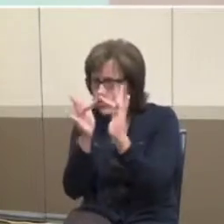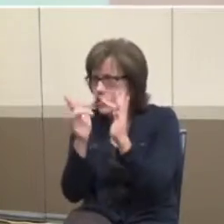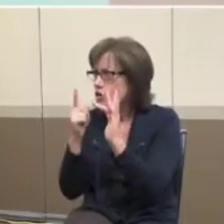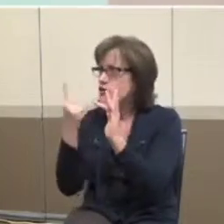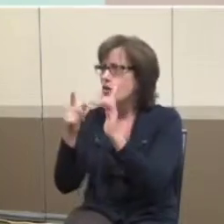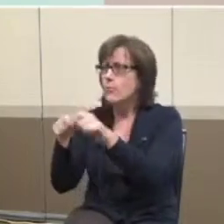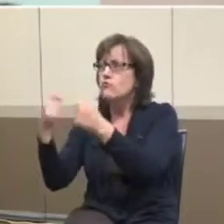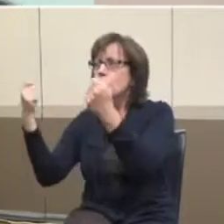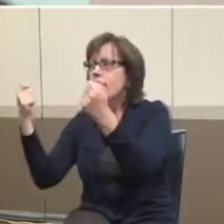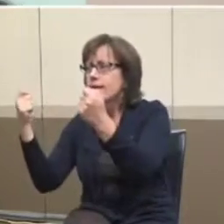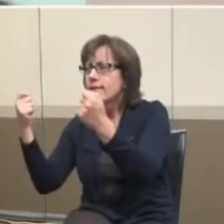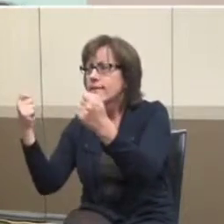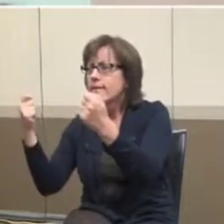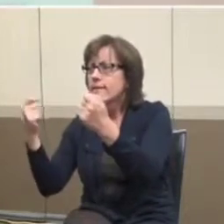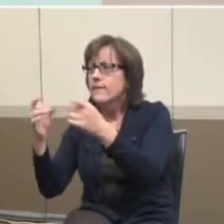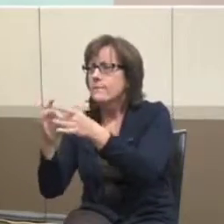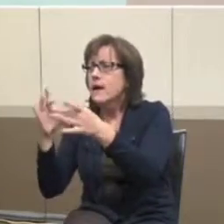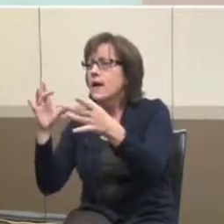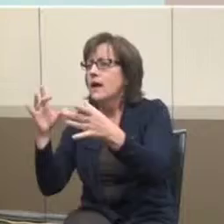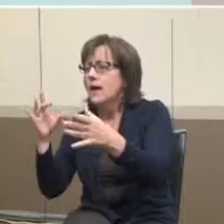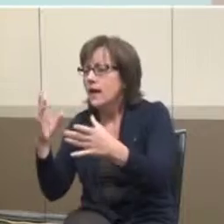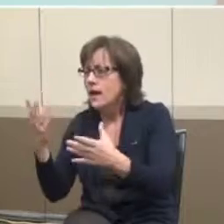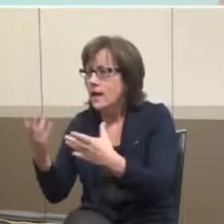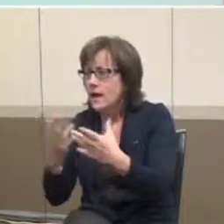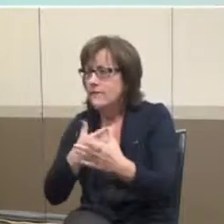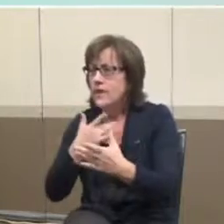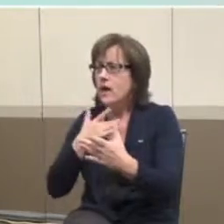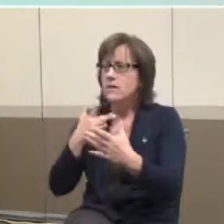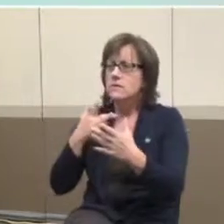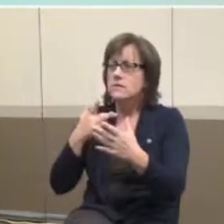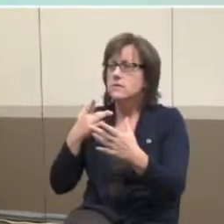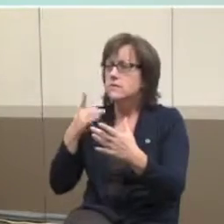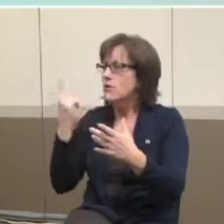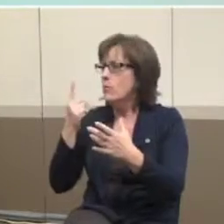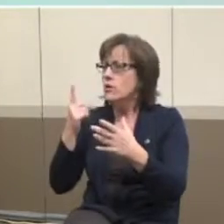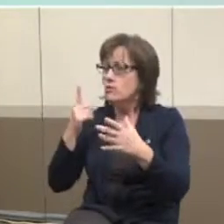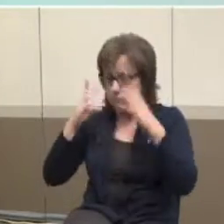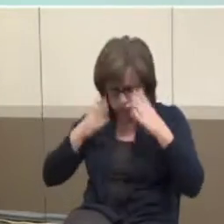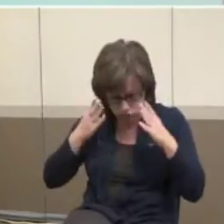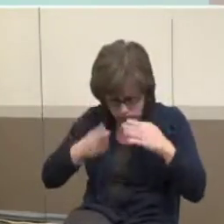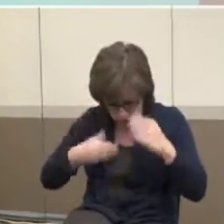did we break, you know, or was there a moment there that it felt like we weren't connecting?